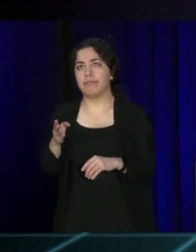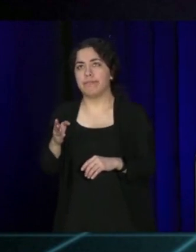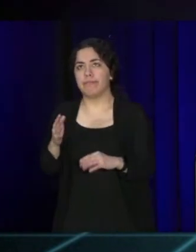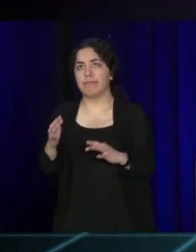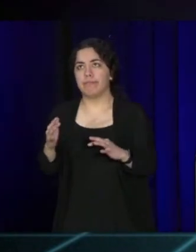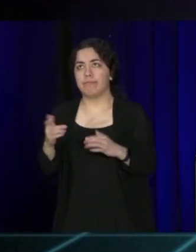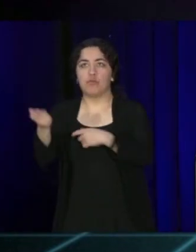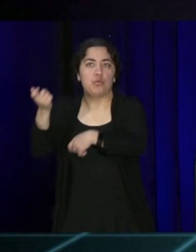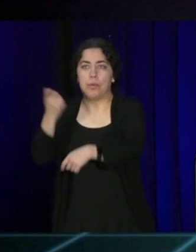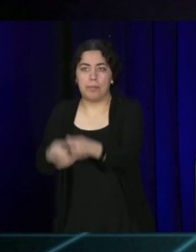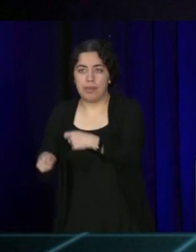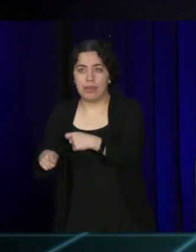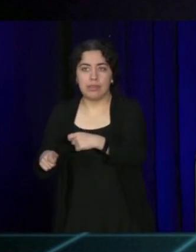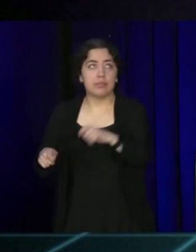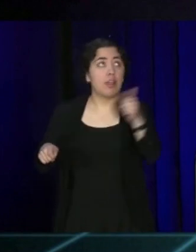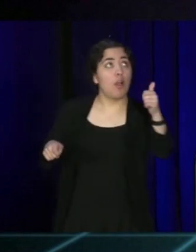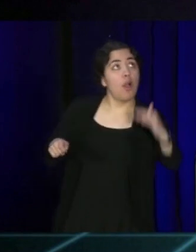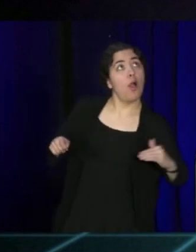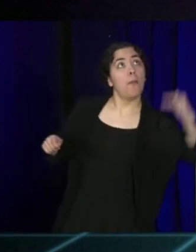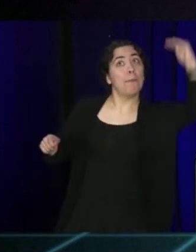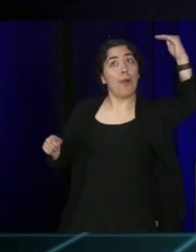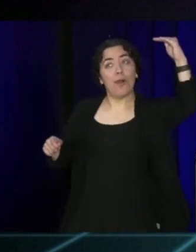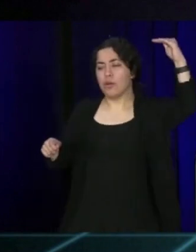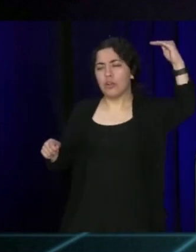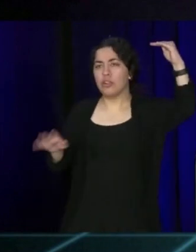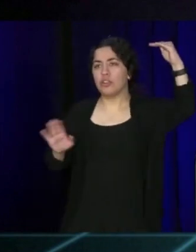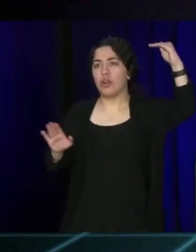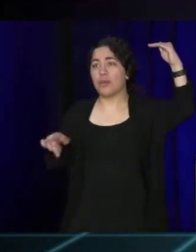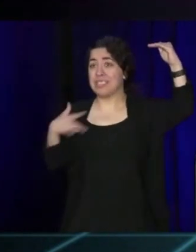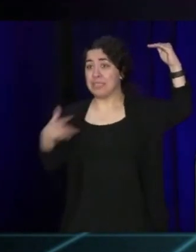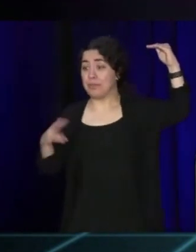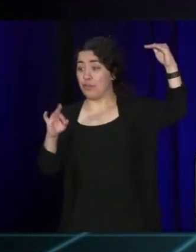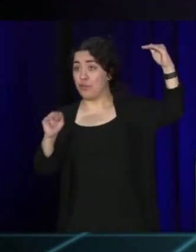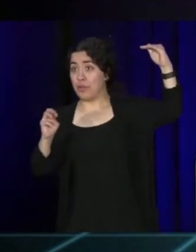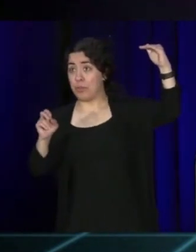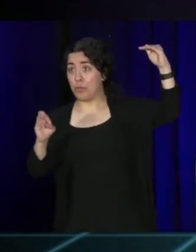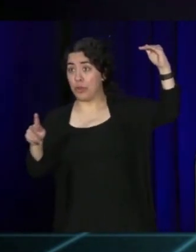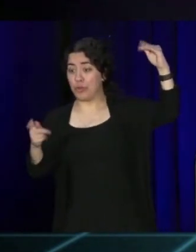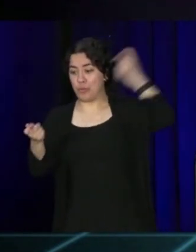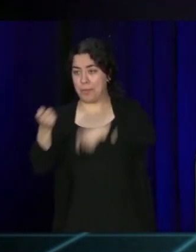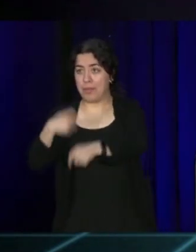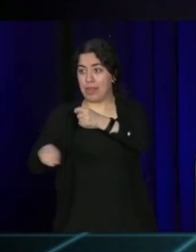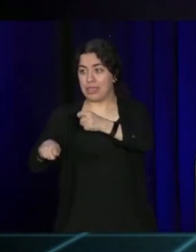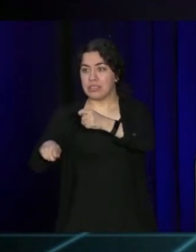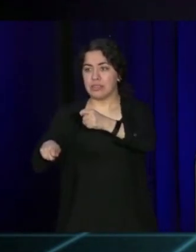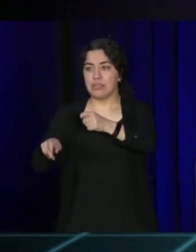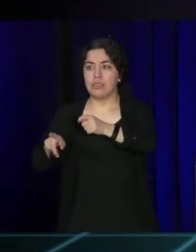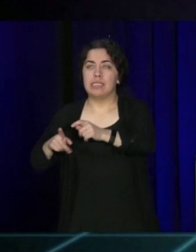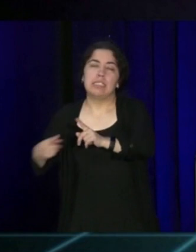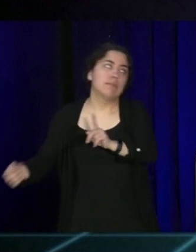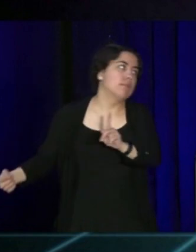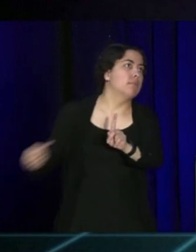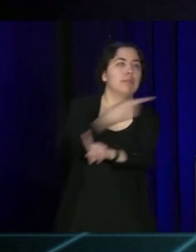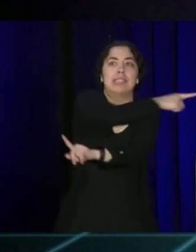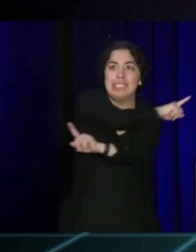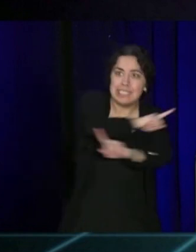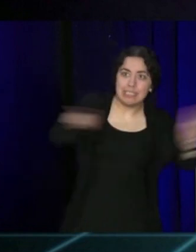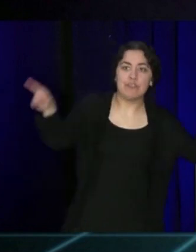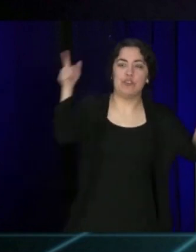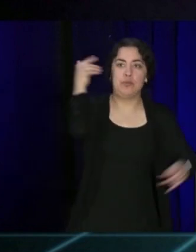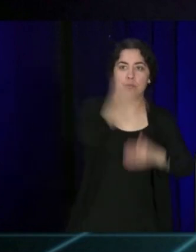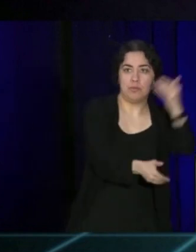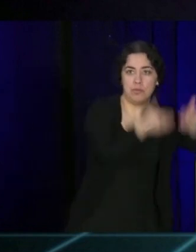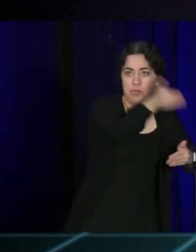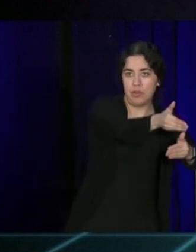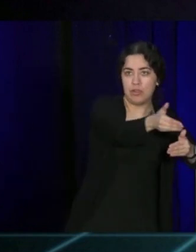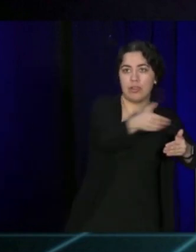by a totally different way of doing things. And he continues, I have yet to see a thing that looks fundamentally